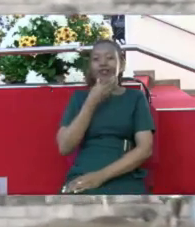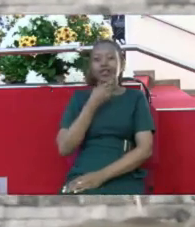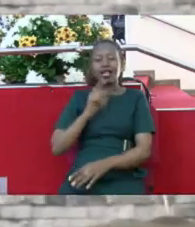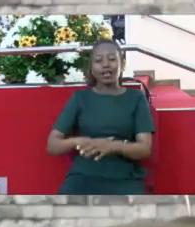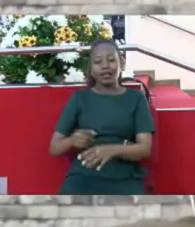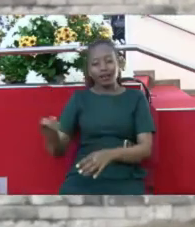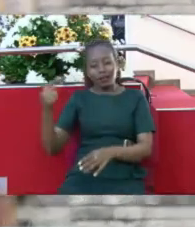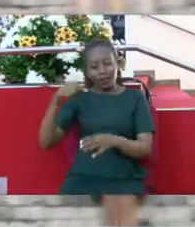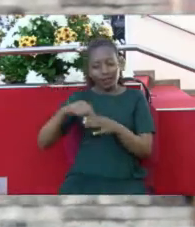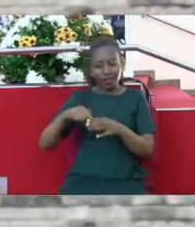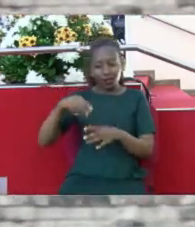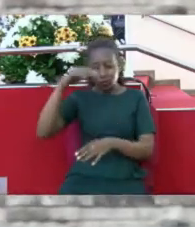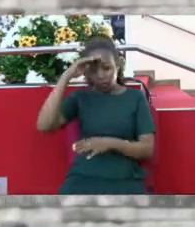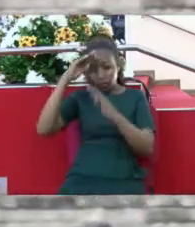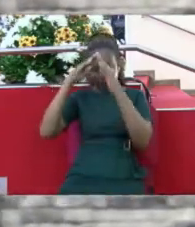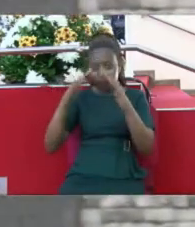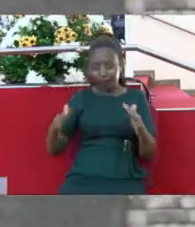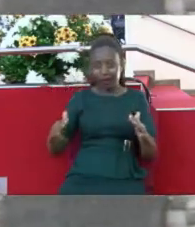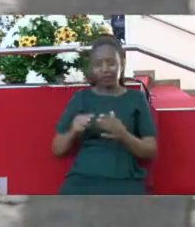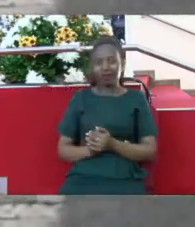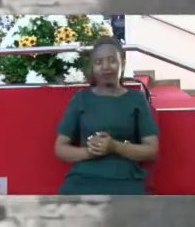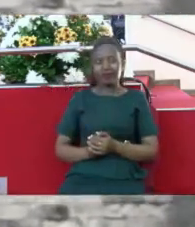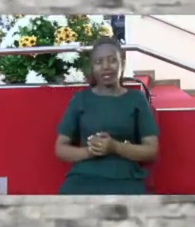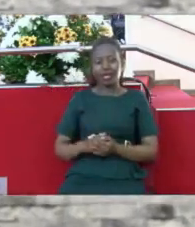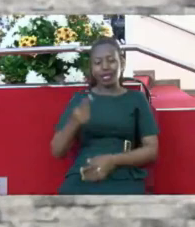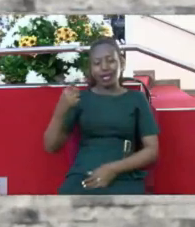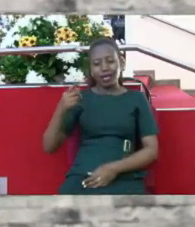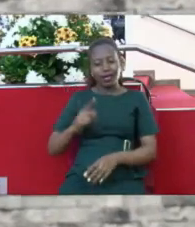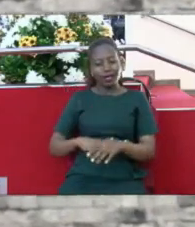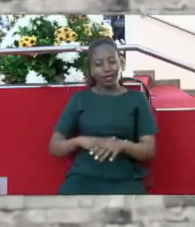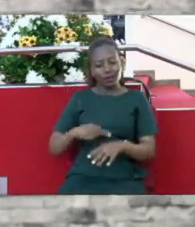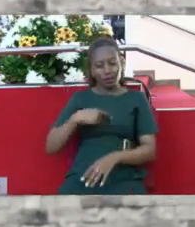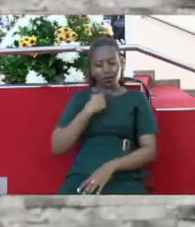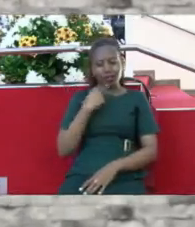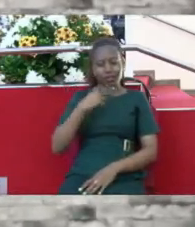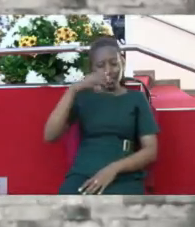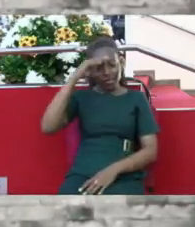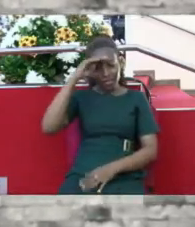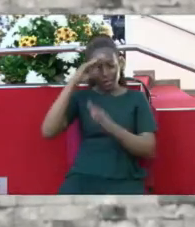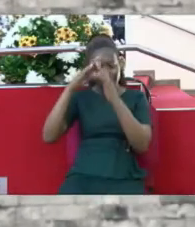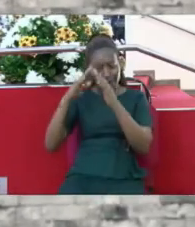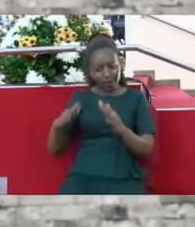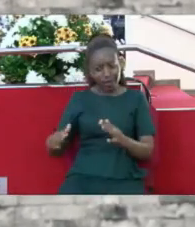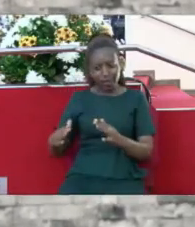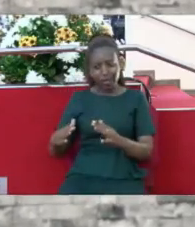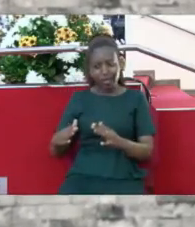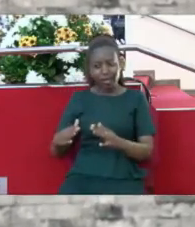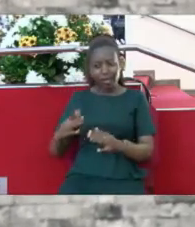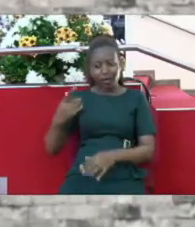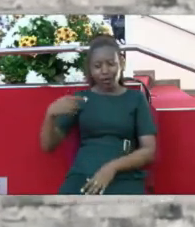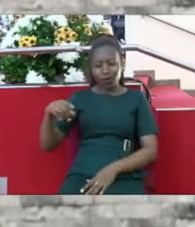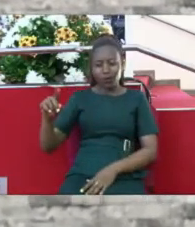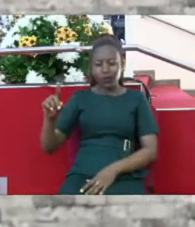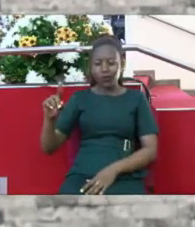bars. You know when you go to the bar you go there as an honorable man. Ukienda pale kunywa pombe. Because I know. Unaenda pale